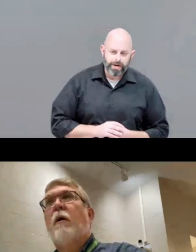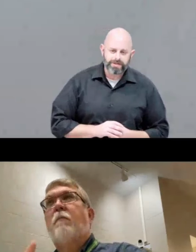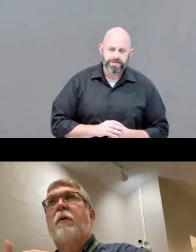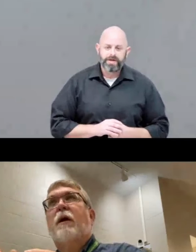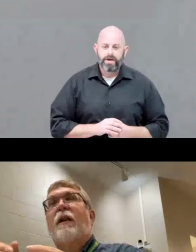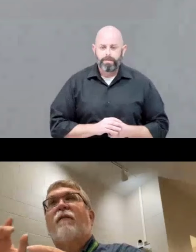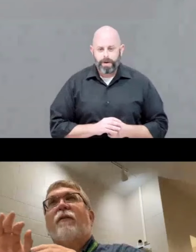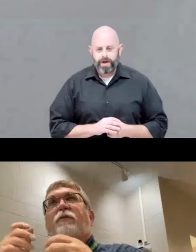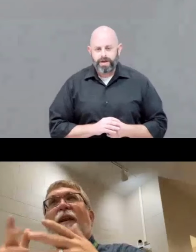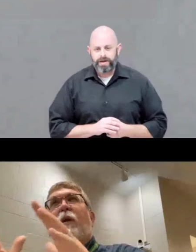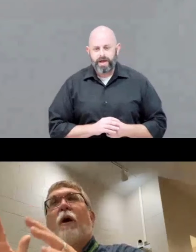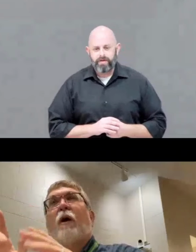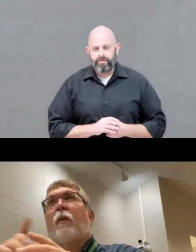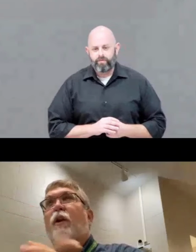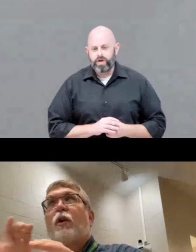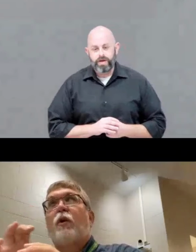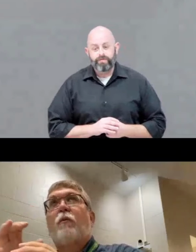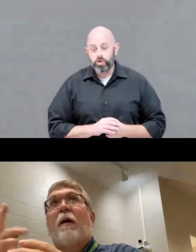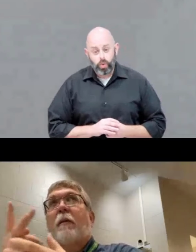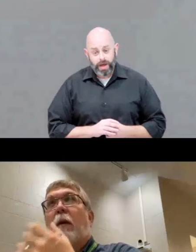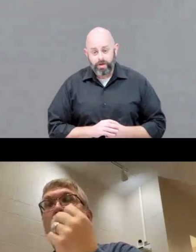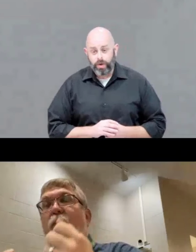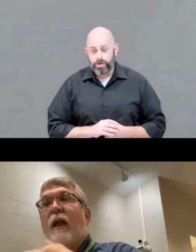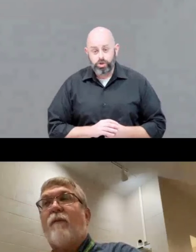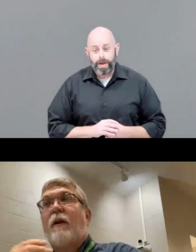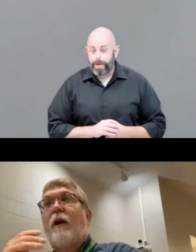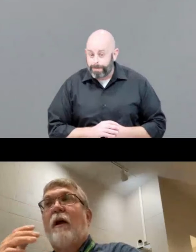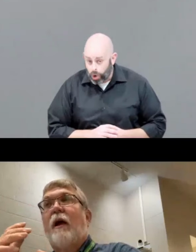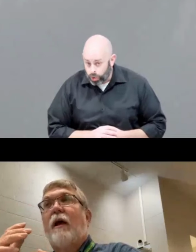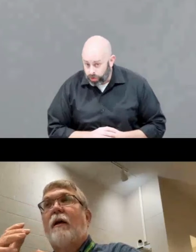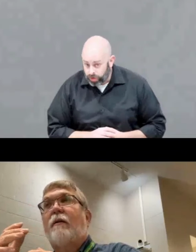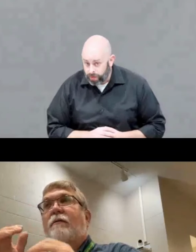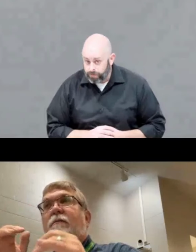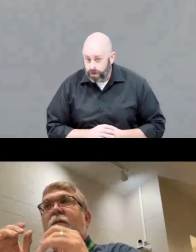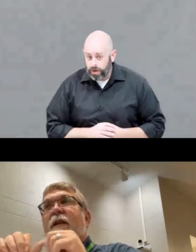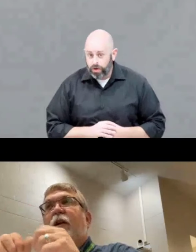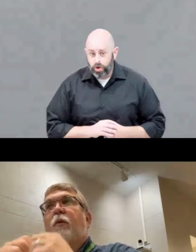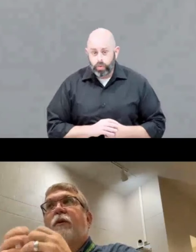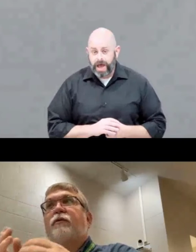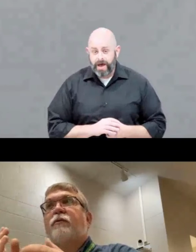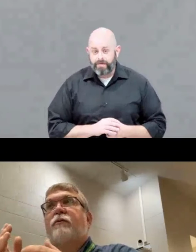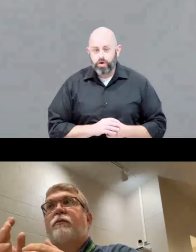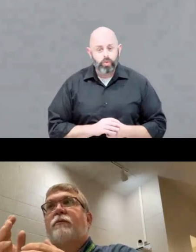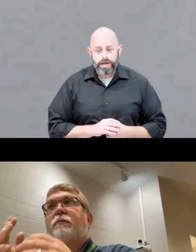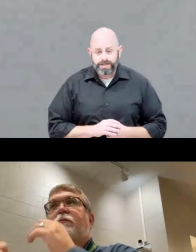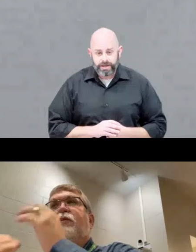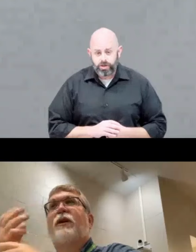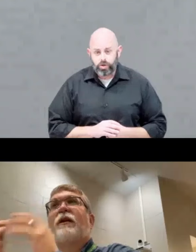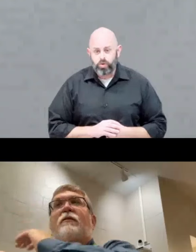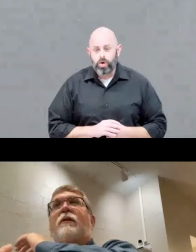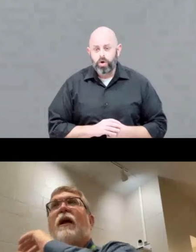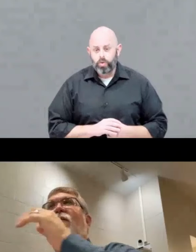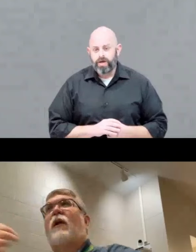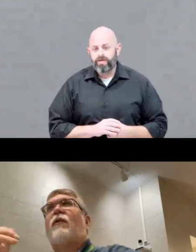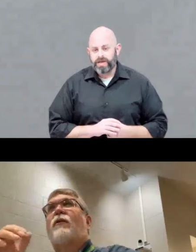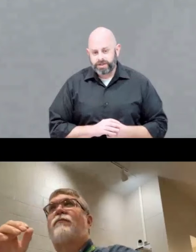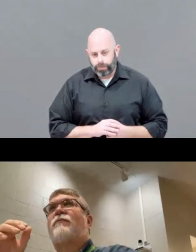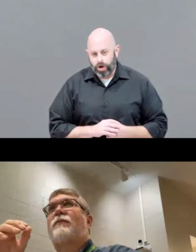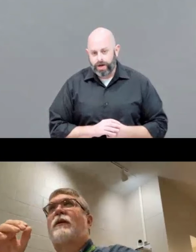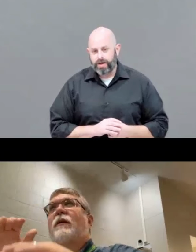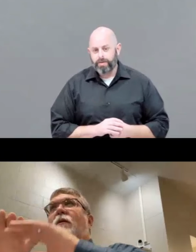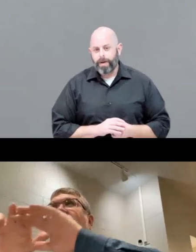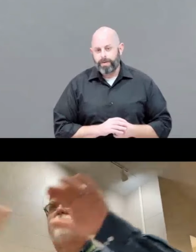suggestion box. But if there's a way that we could do maybe both, could we continue with